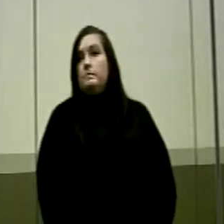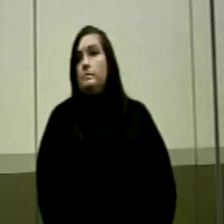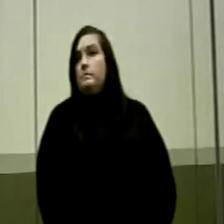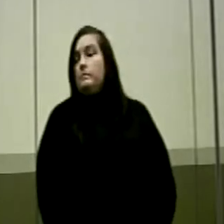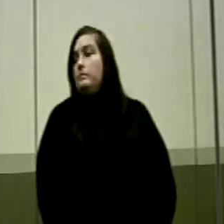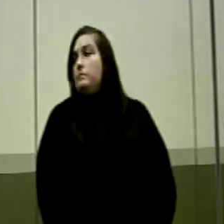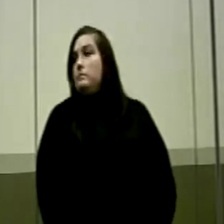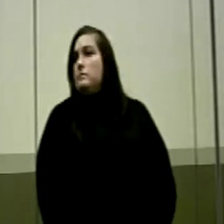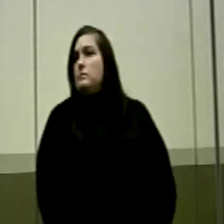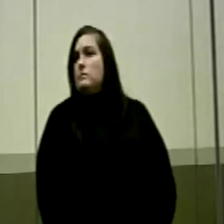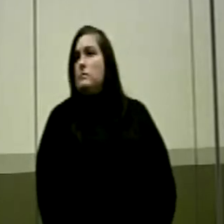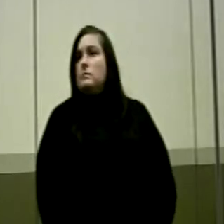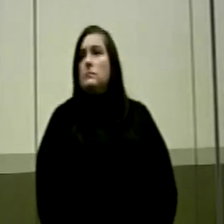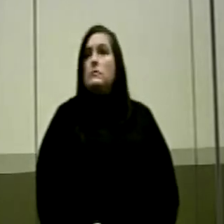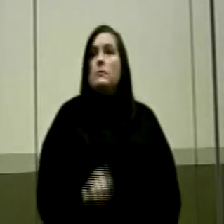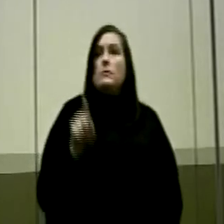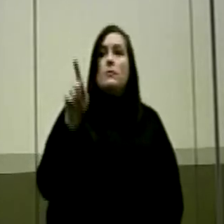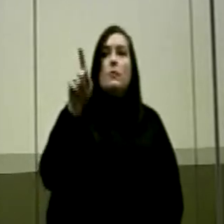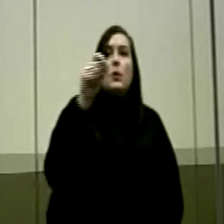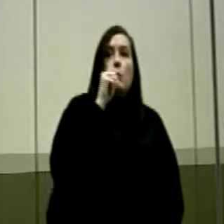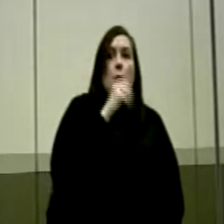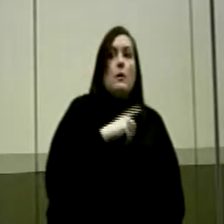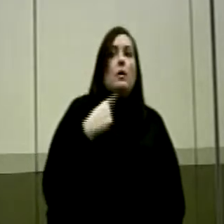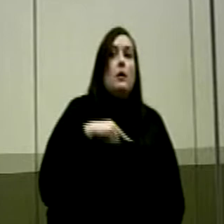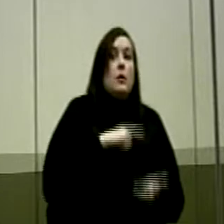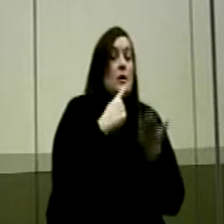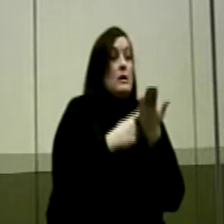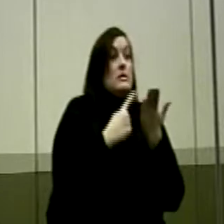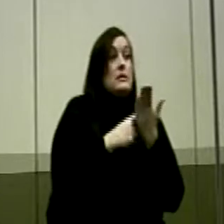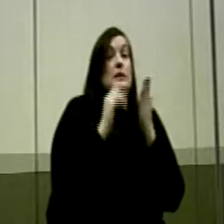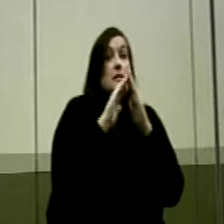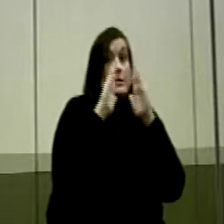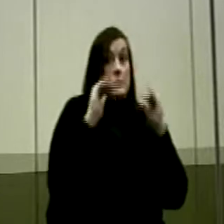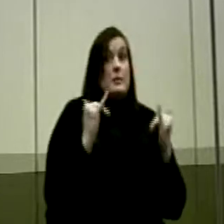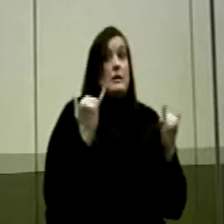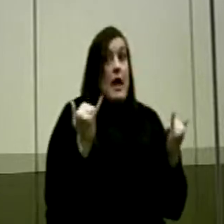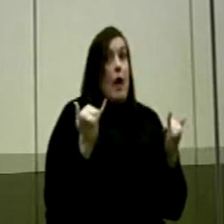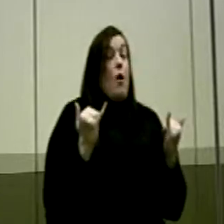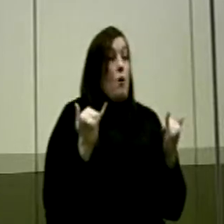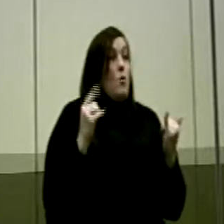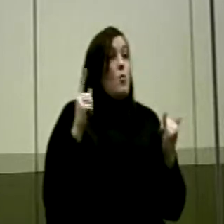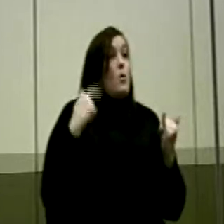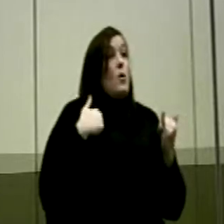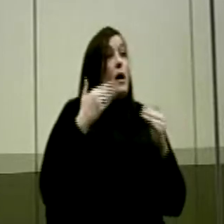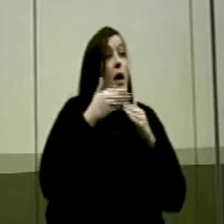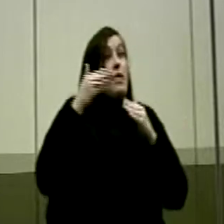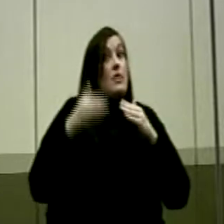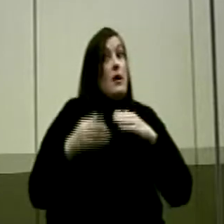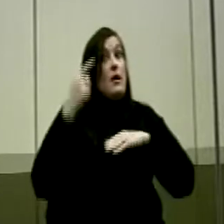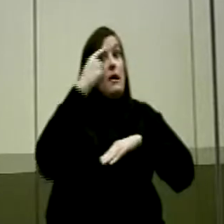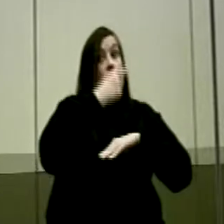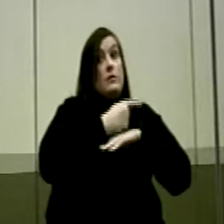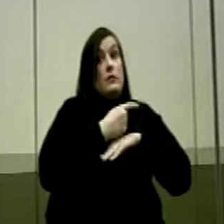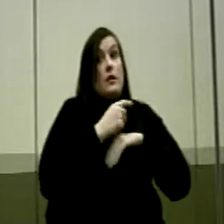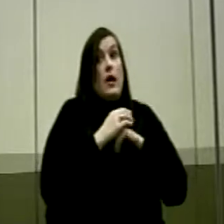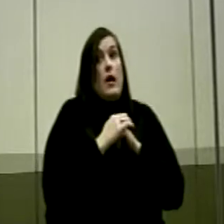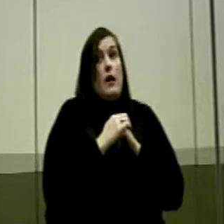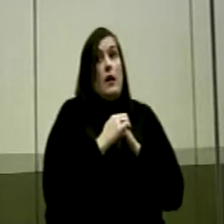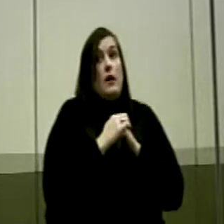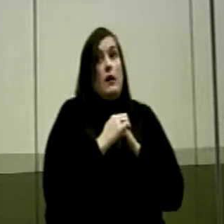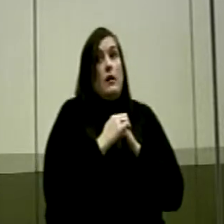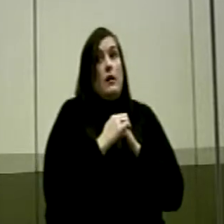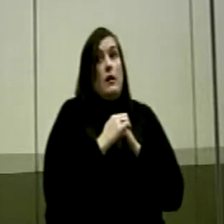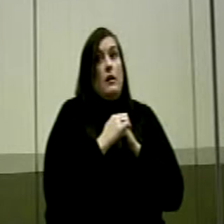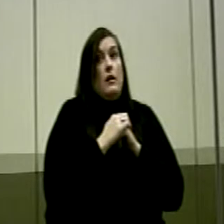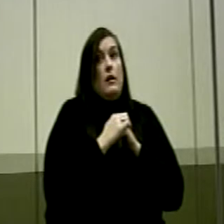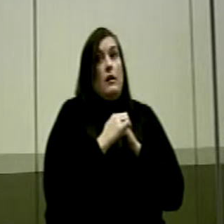We discussed that if, given the system as it is now, if at the end of the day, before a child can pick from the prize box, if there have been any